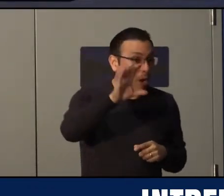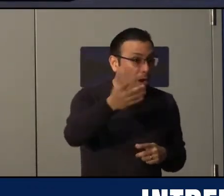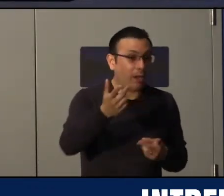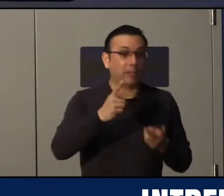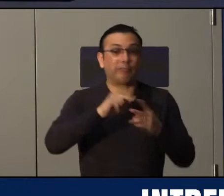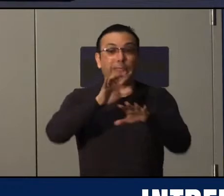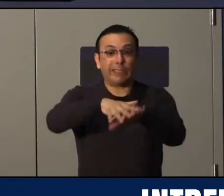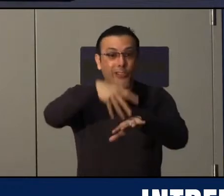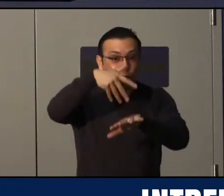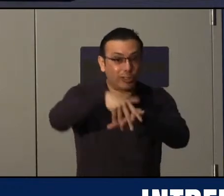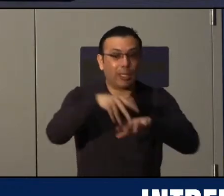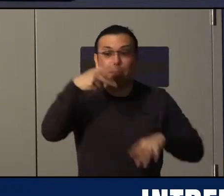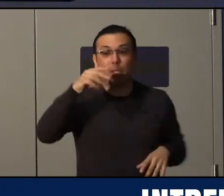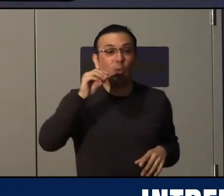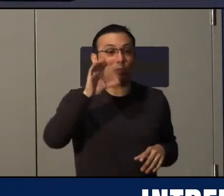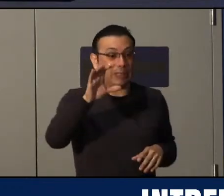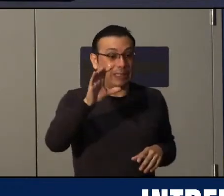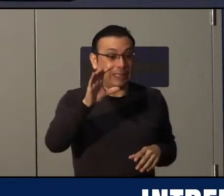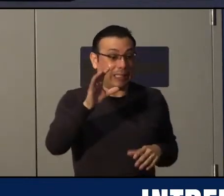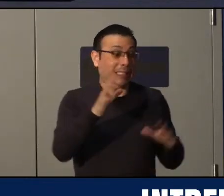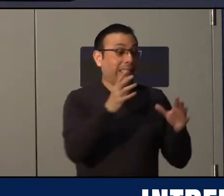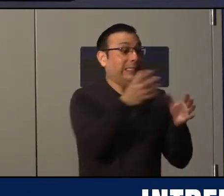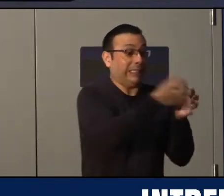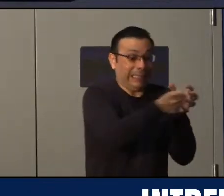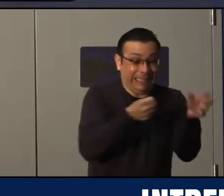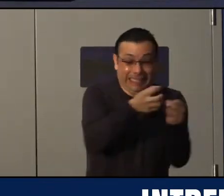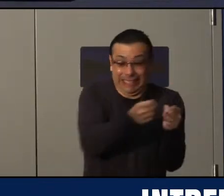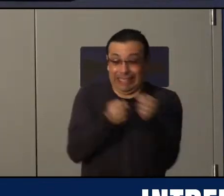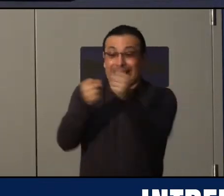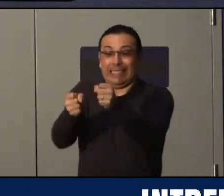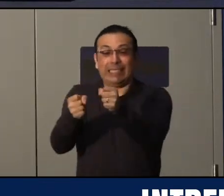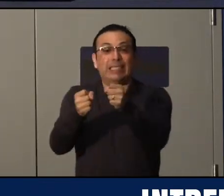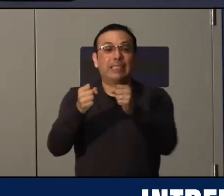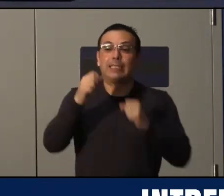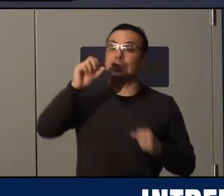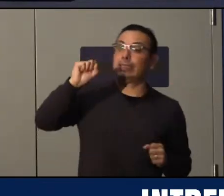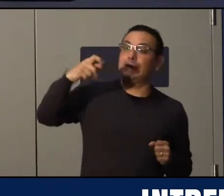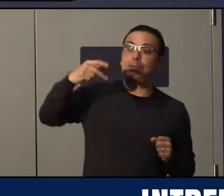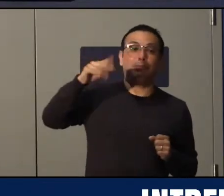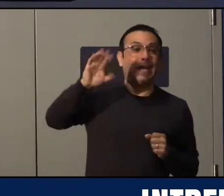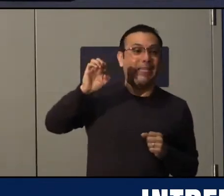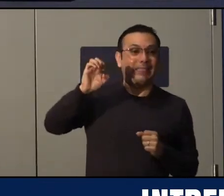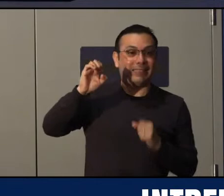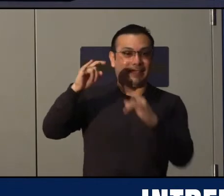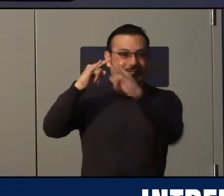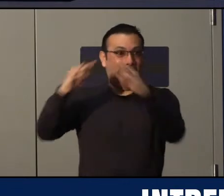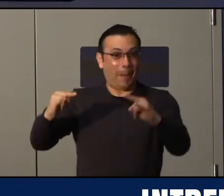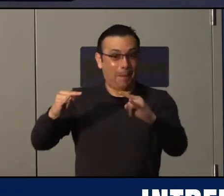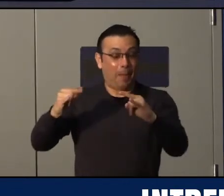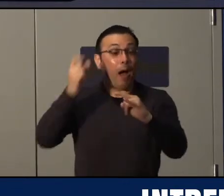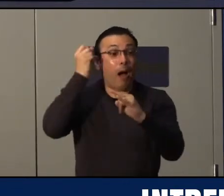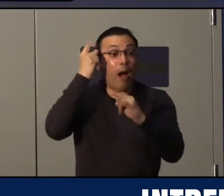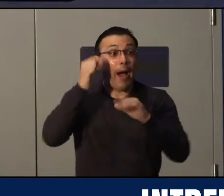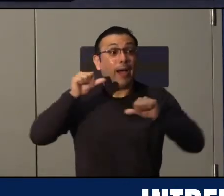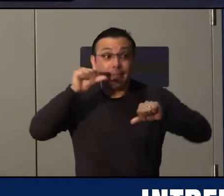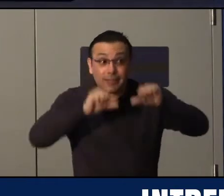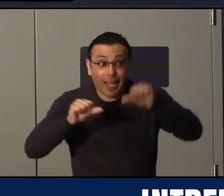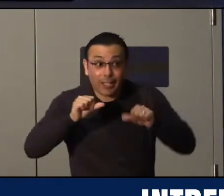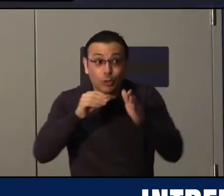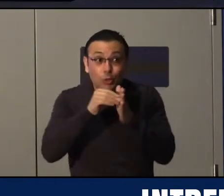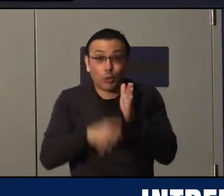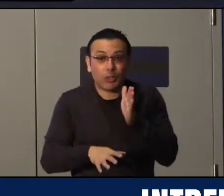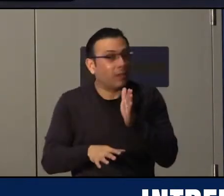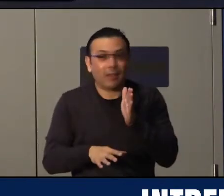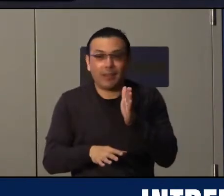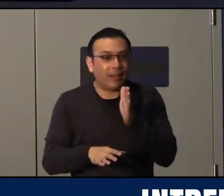who are community college students, but they're art and humanities students and not your typical science students. And so we have our